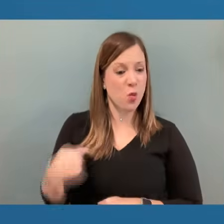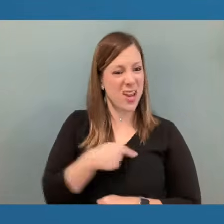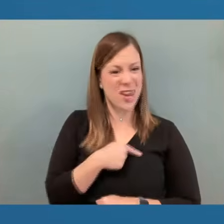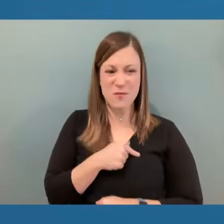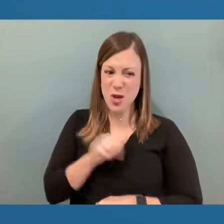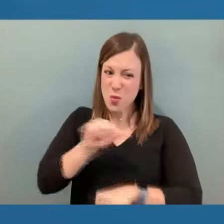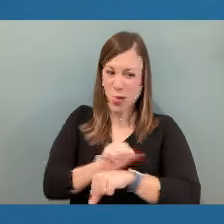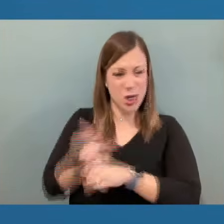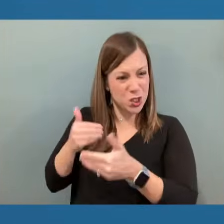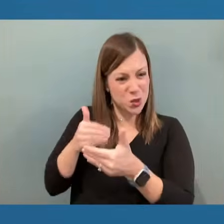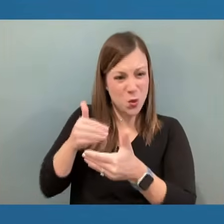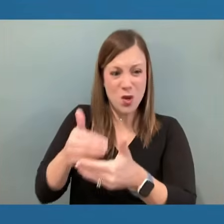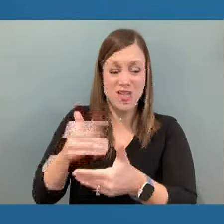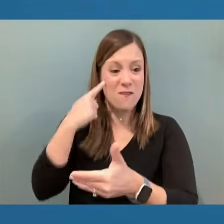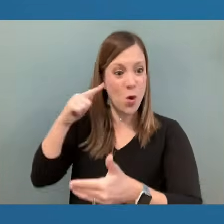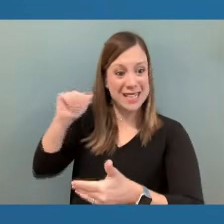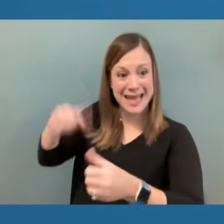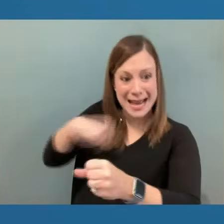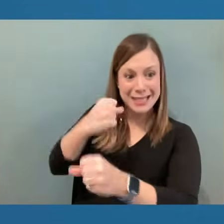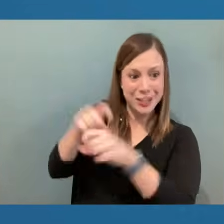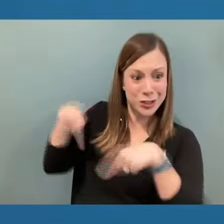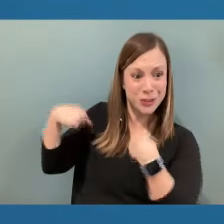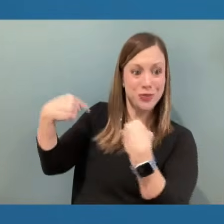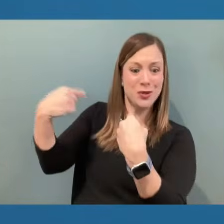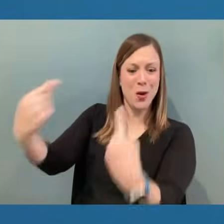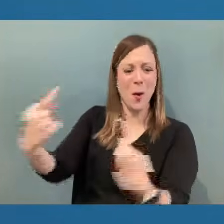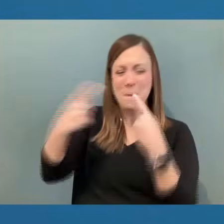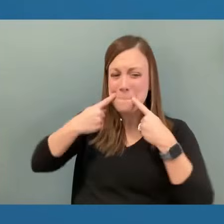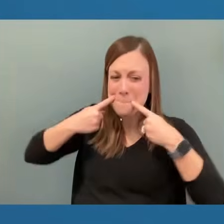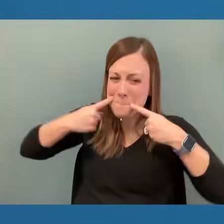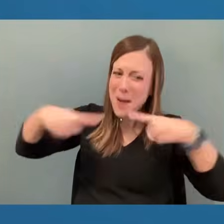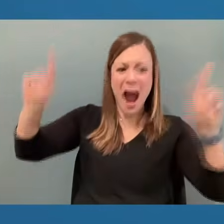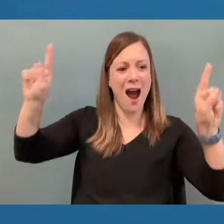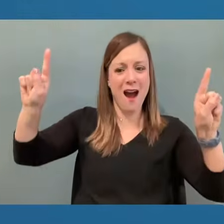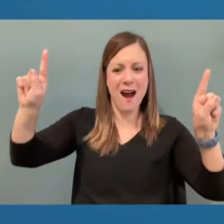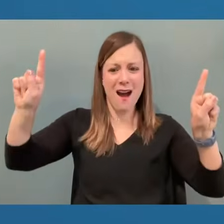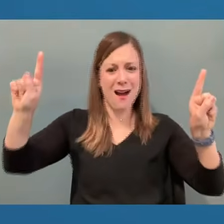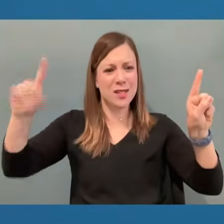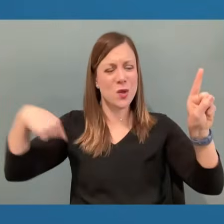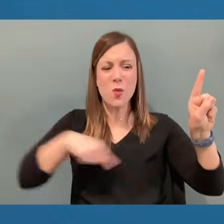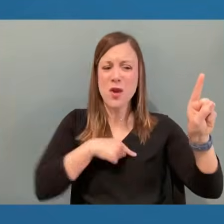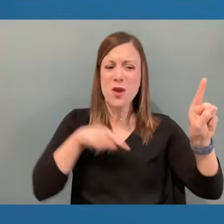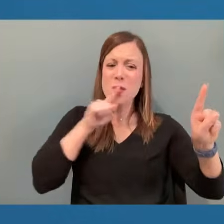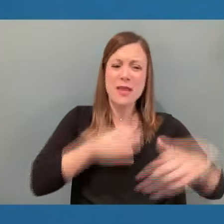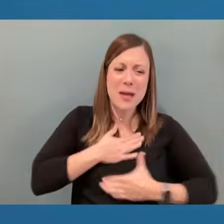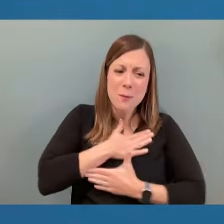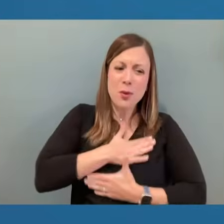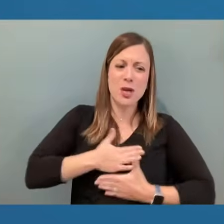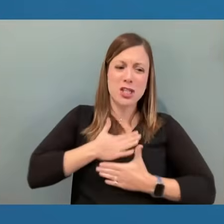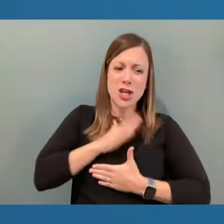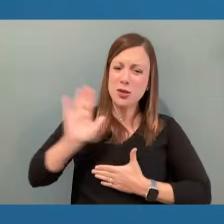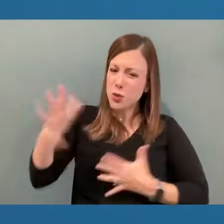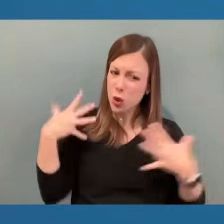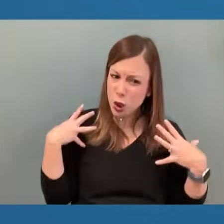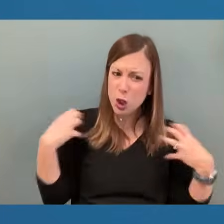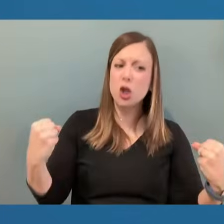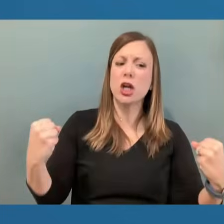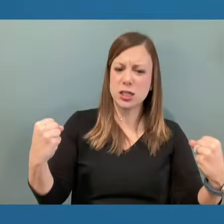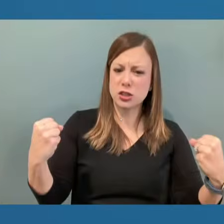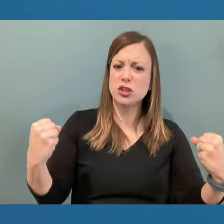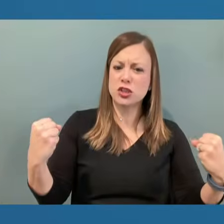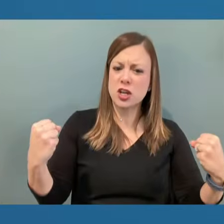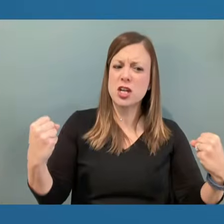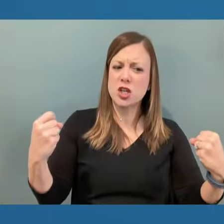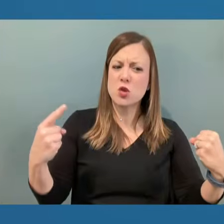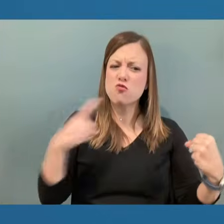and we greatly appreciate your courage and your bravery and digging really deep into your own heart to find what's important for